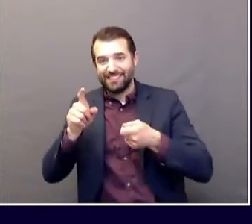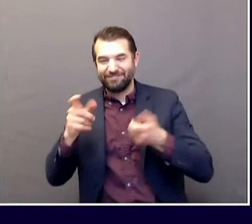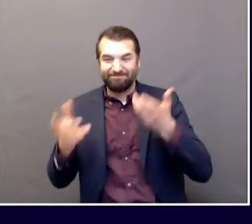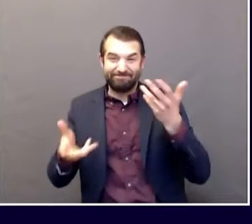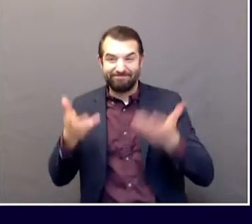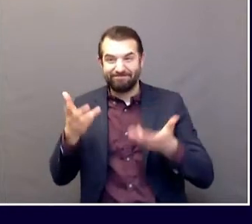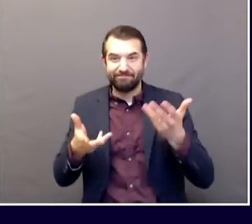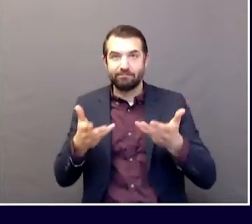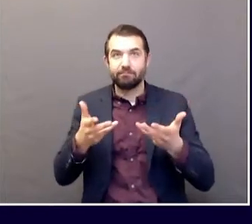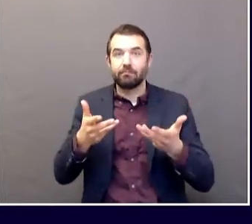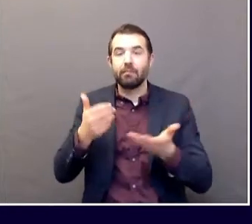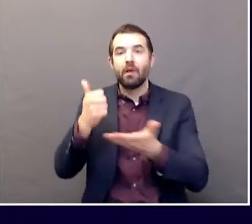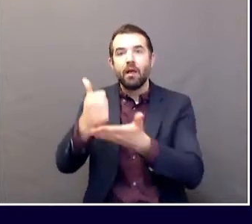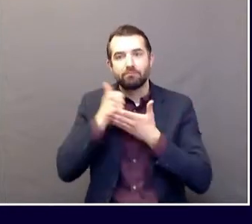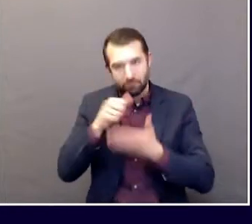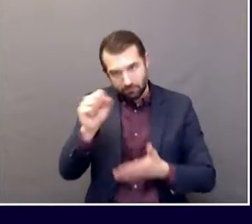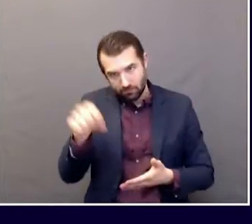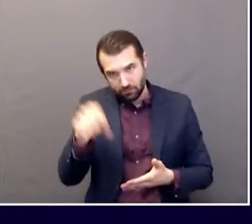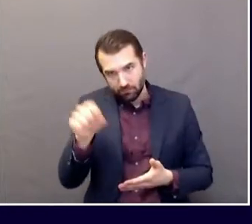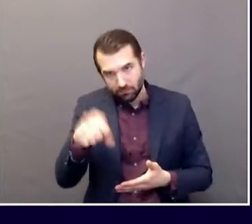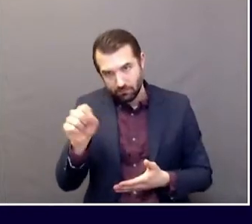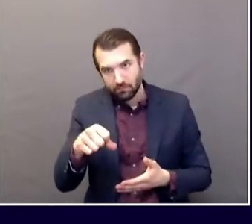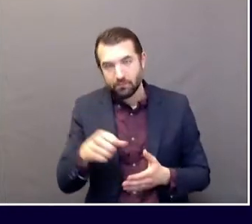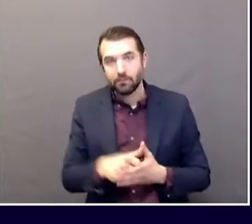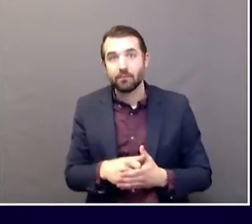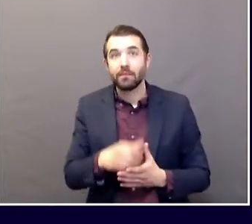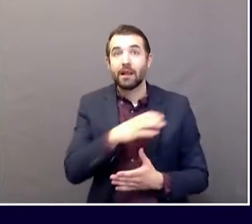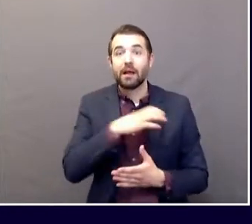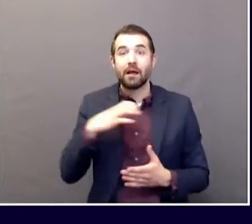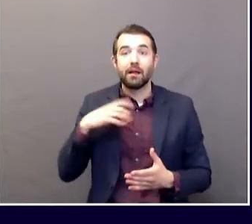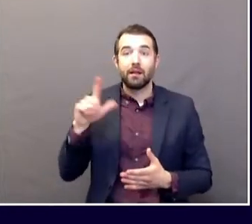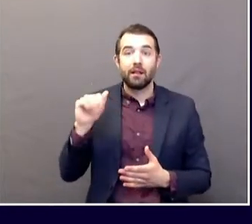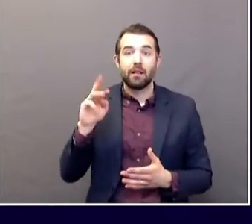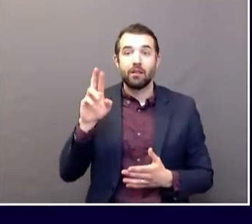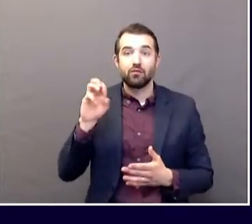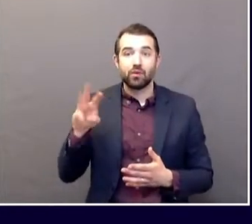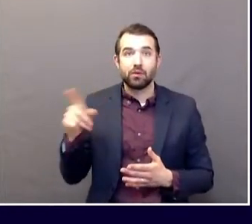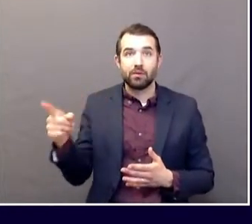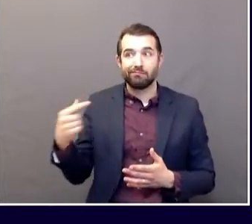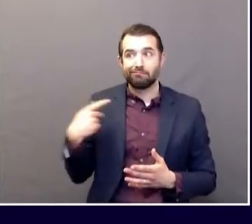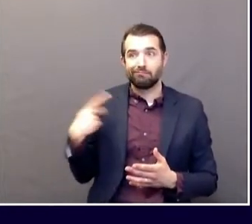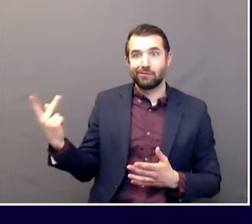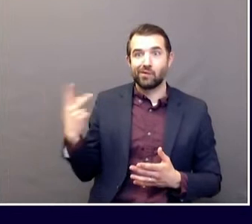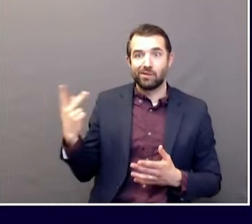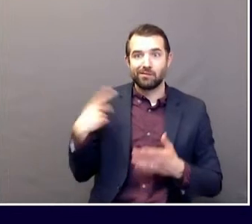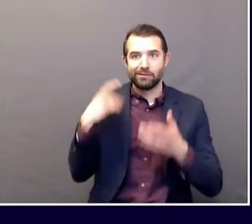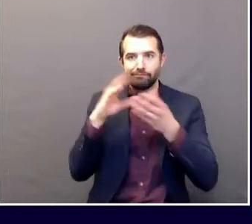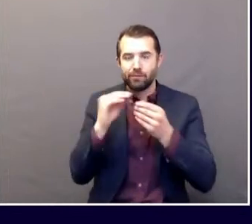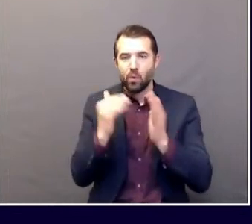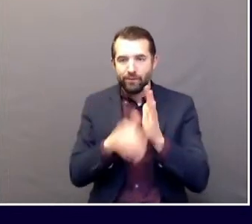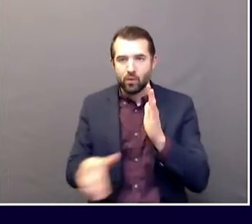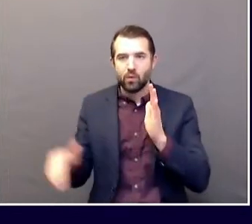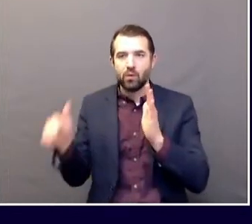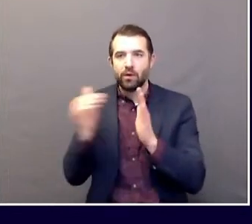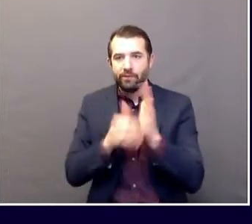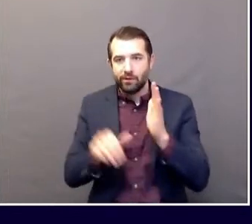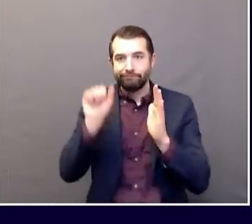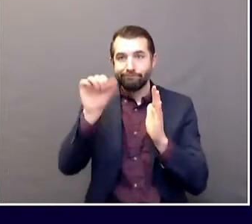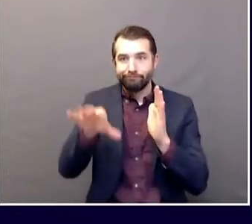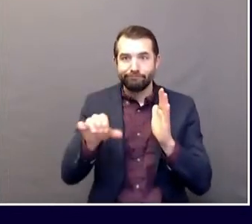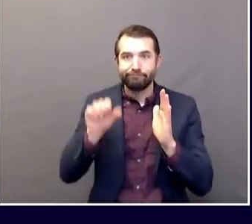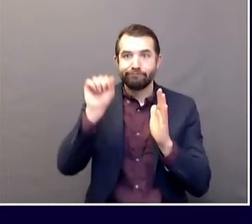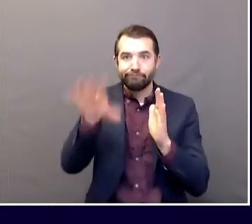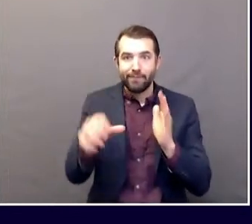Lambrou and I have stated on numerous occasions, as you referenced, the supply governs the speed with which we